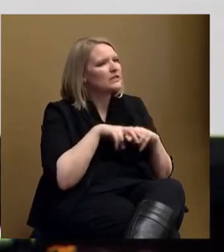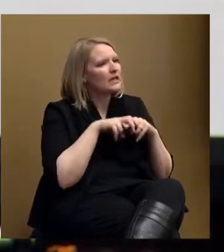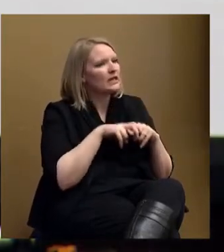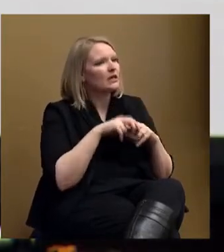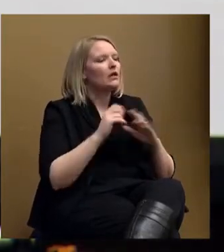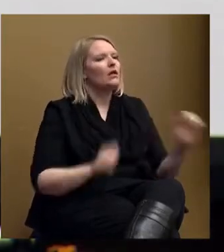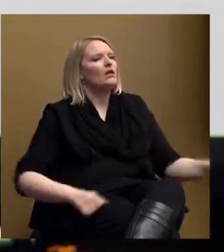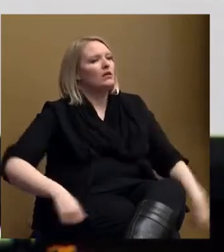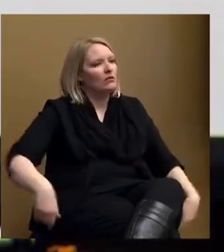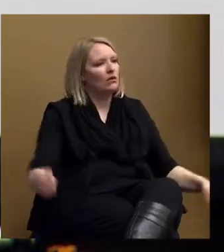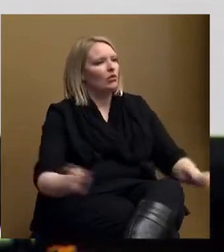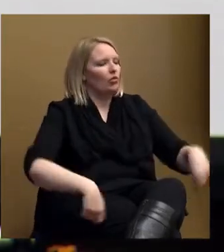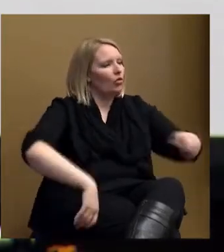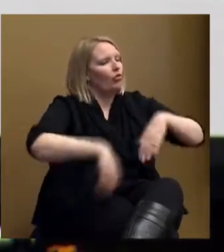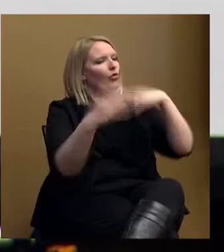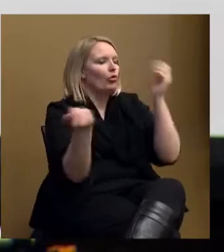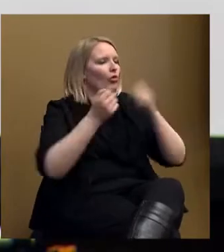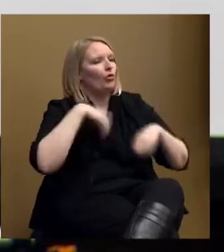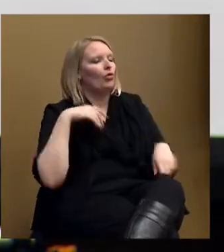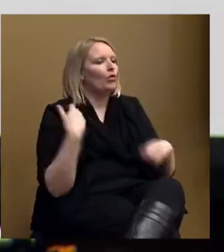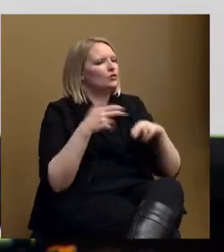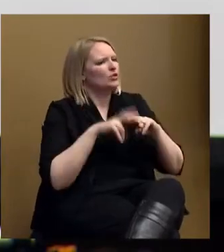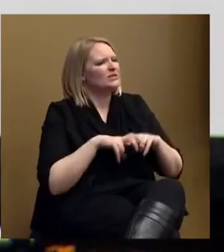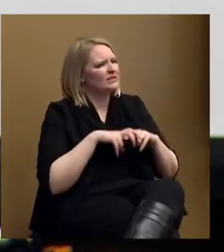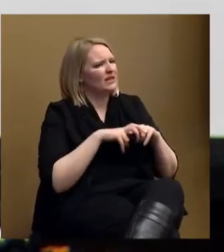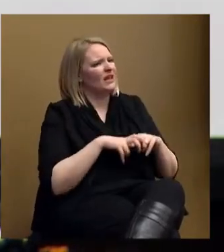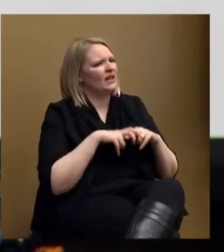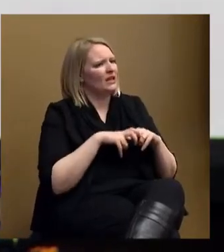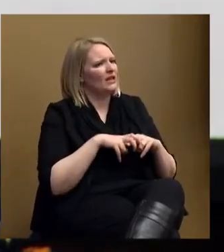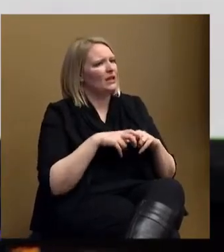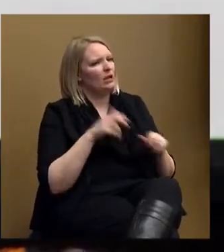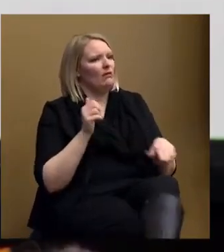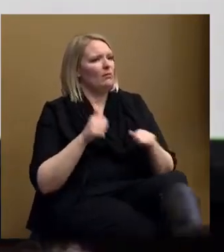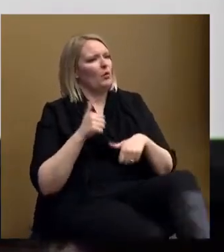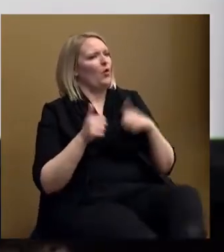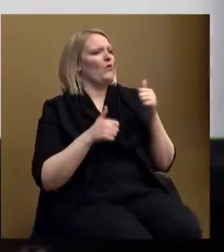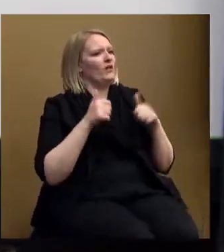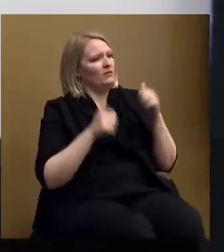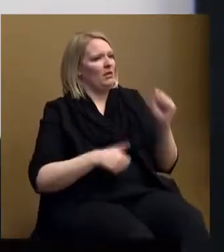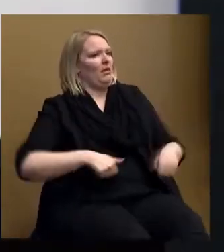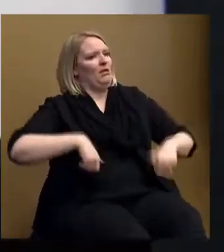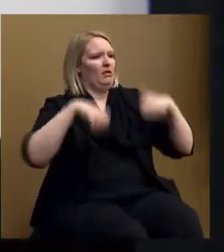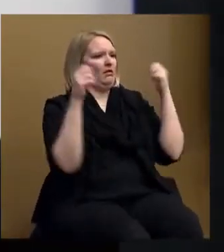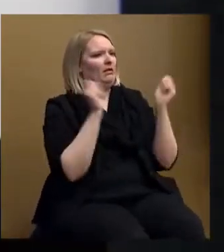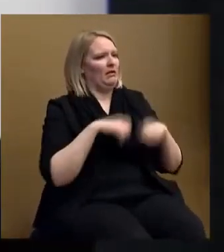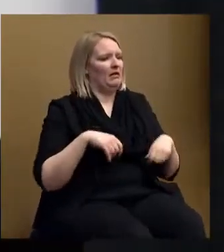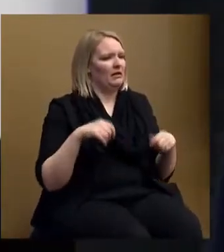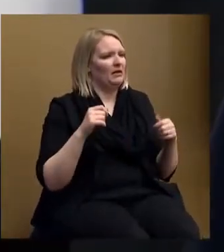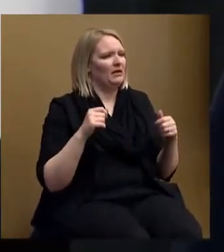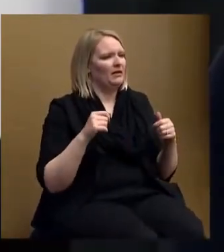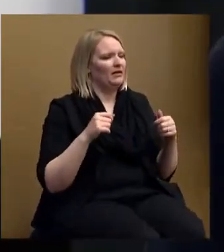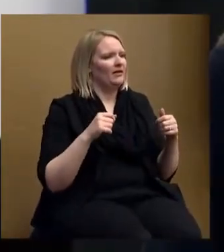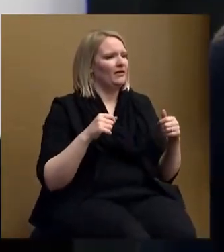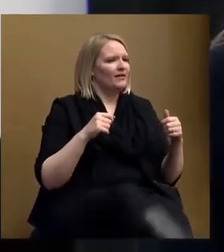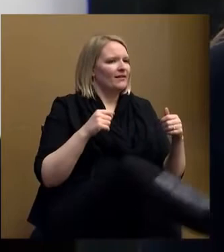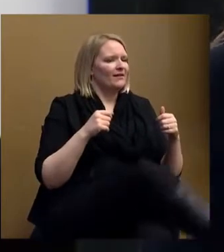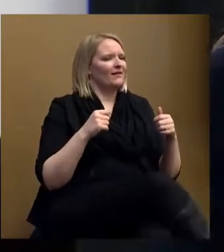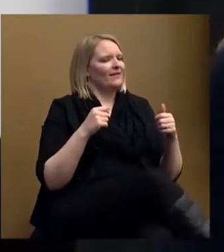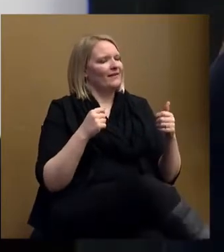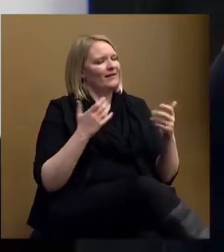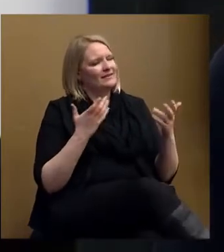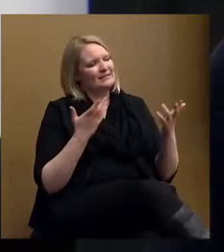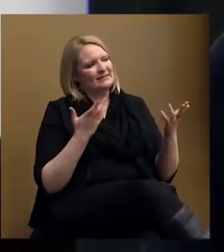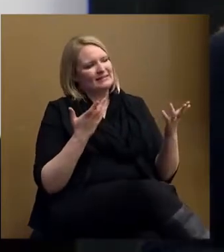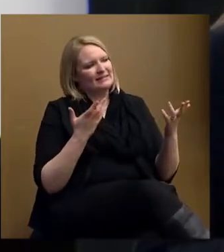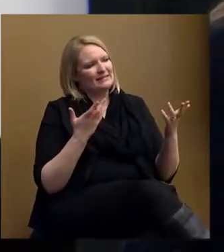was swinging his legs. I mean, he was running as fast as he could sitting in a chair. He was moving all over the place. He was stiff-legging it. You know, so